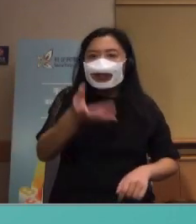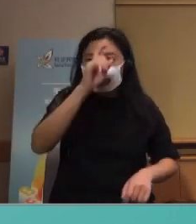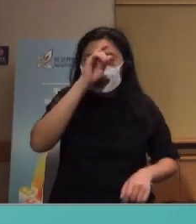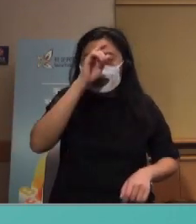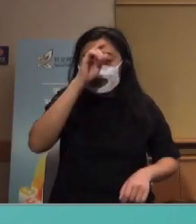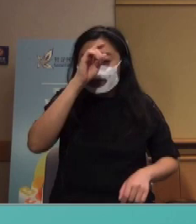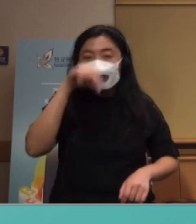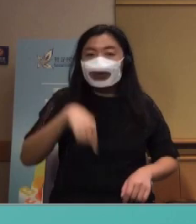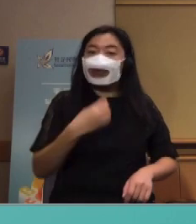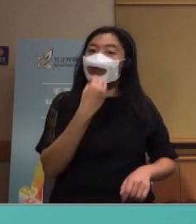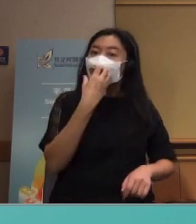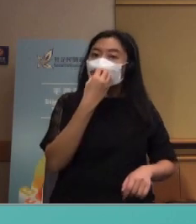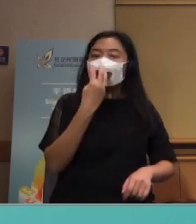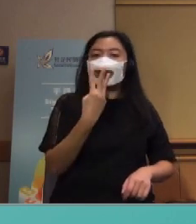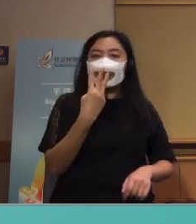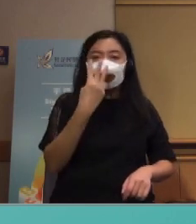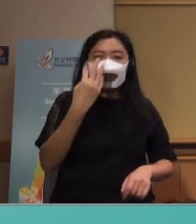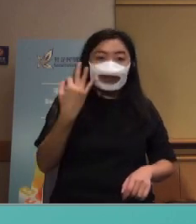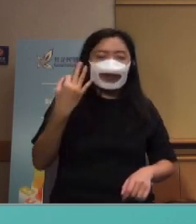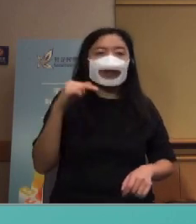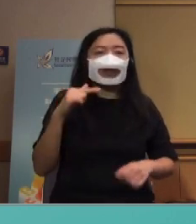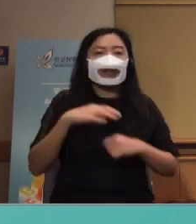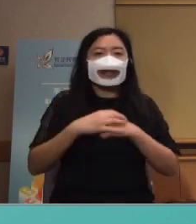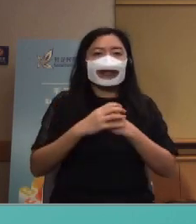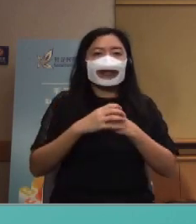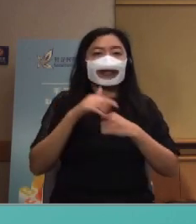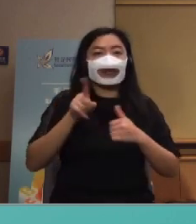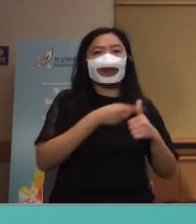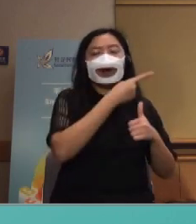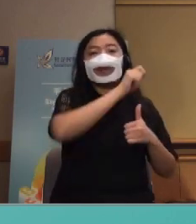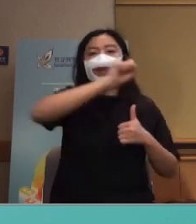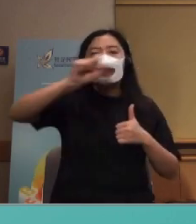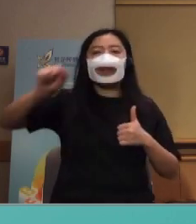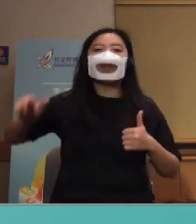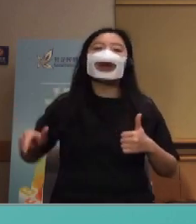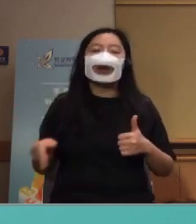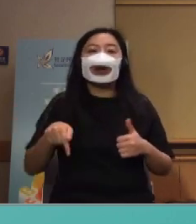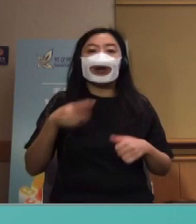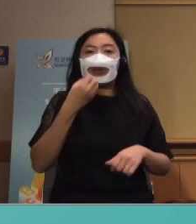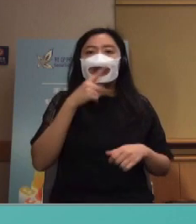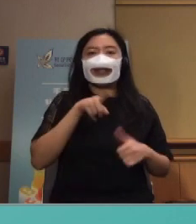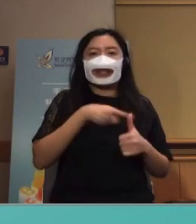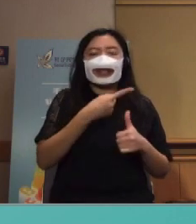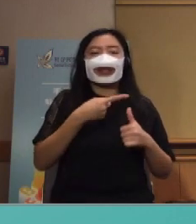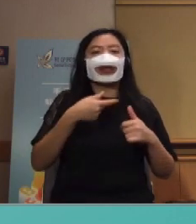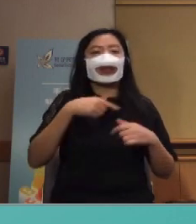right? They're a bit dirty now, but FTX came out of here, BitMEX came out of here, Tether came out of here. A lot of huge companies